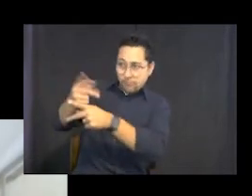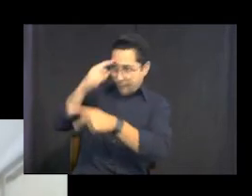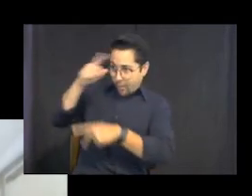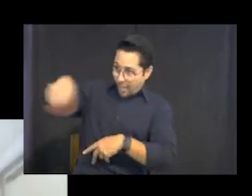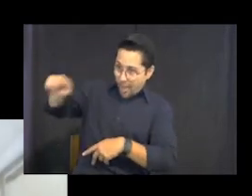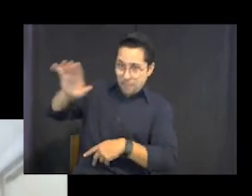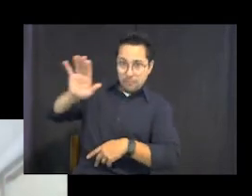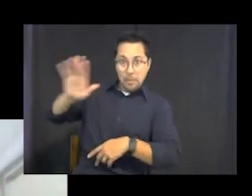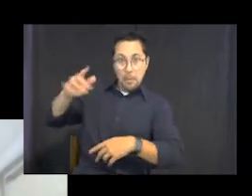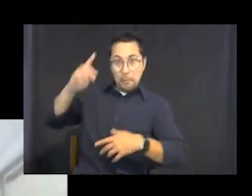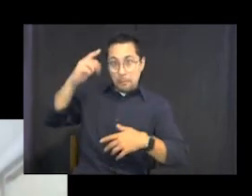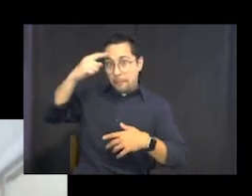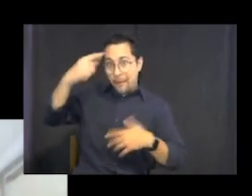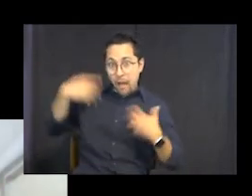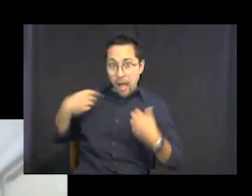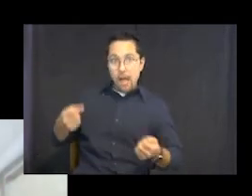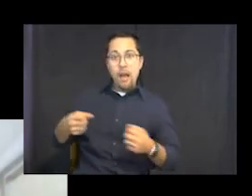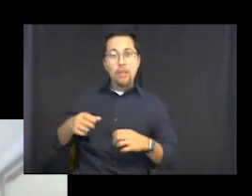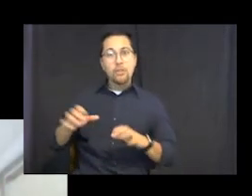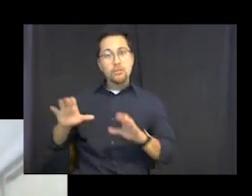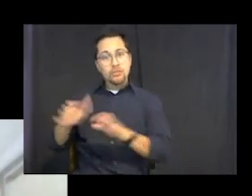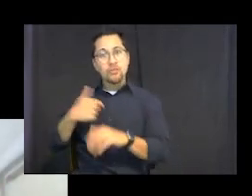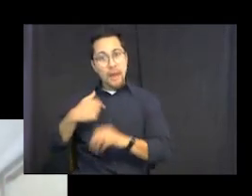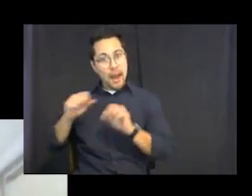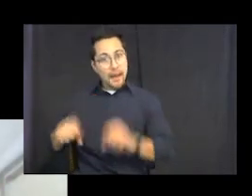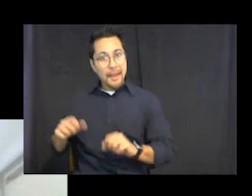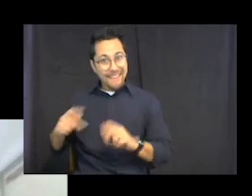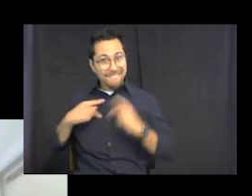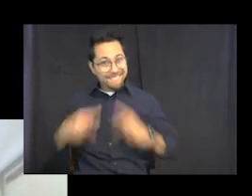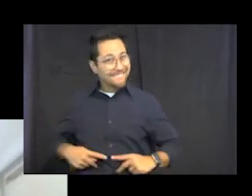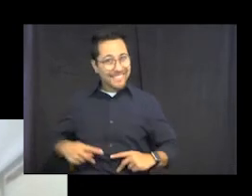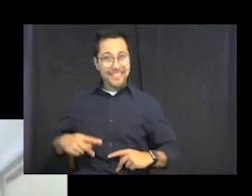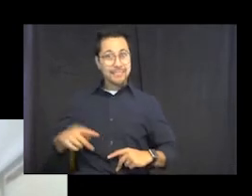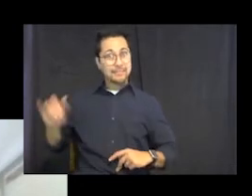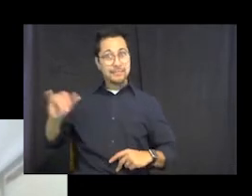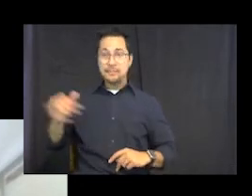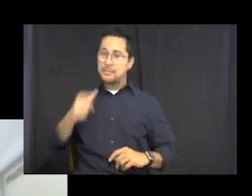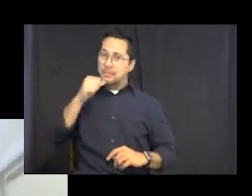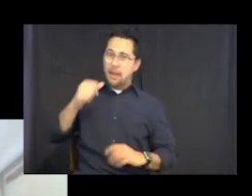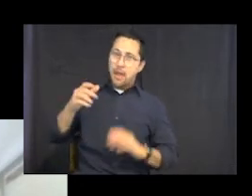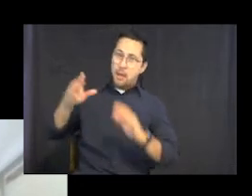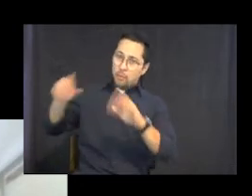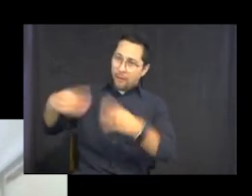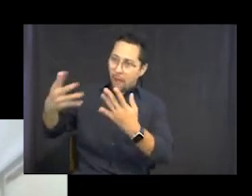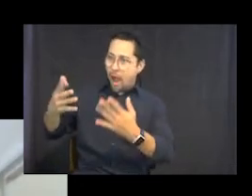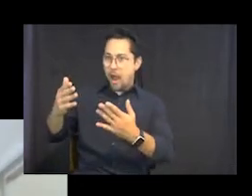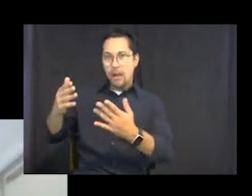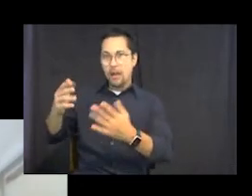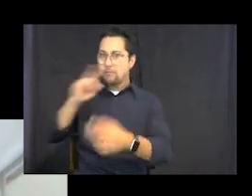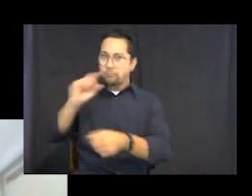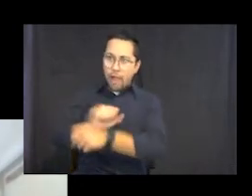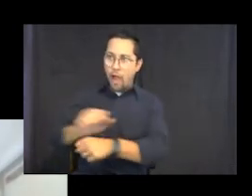health, and to do what I could physically as well, even if it wasn't providing direct care,